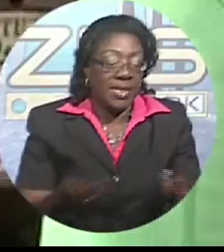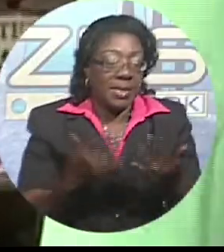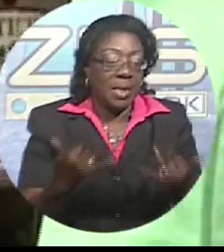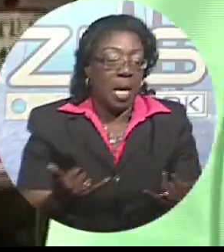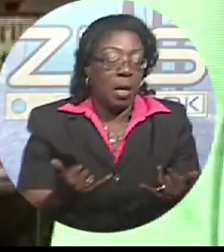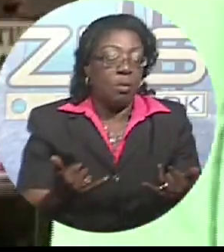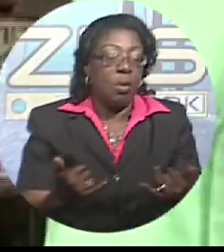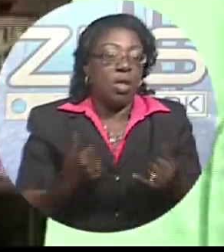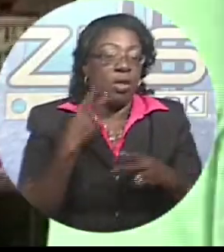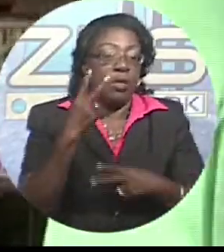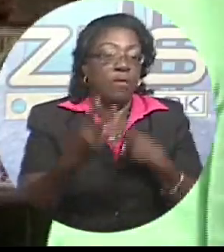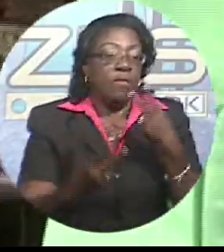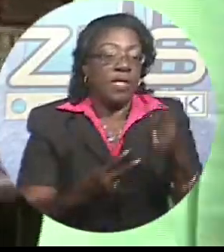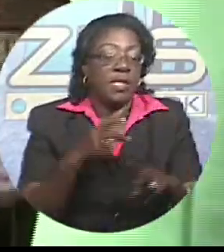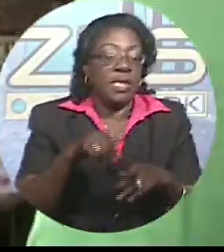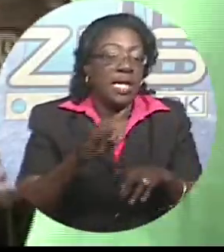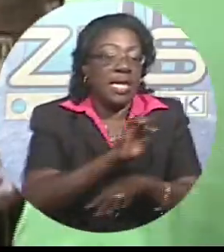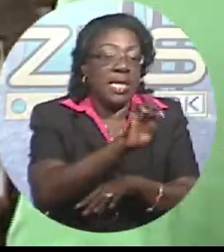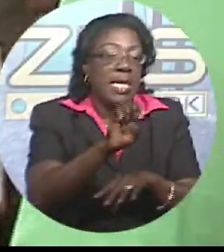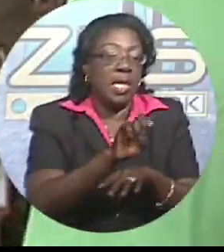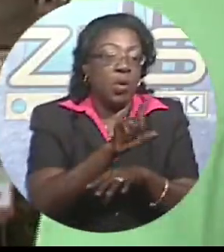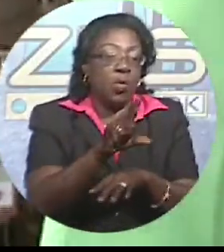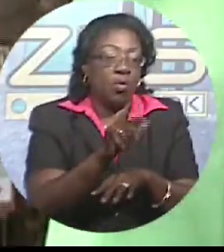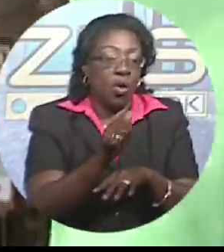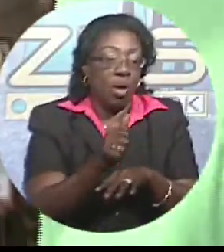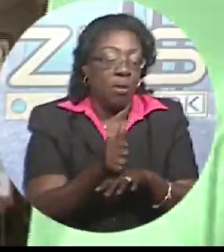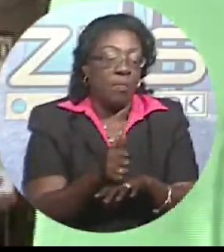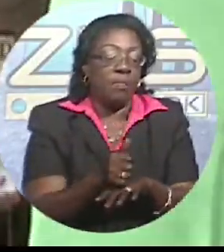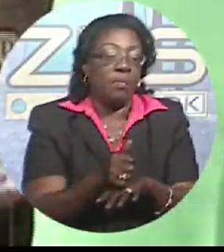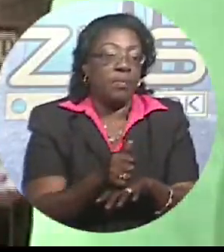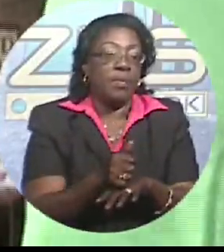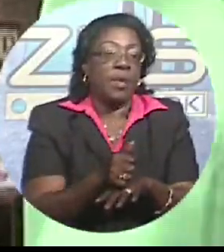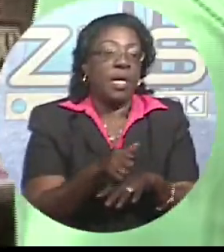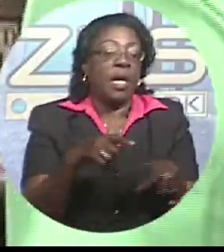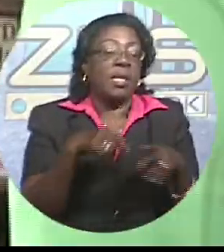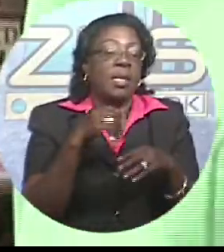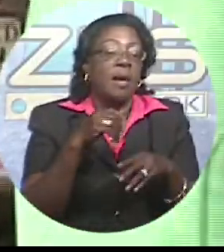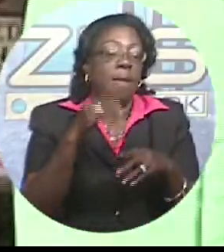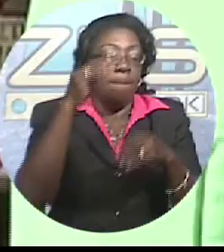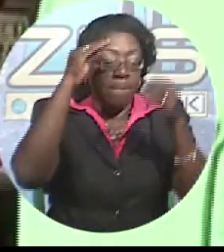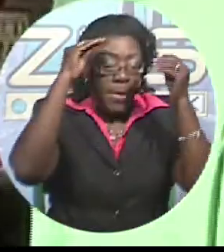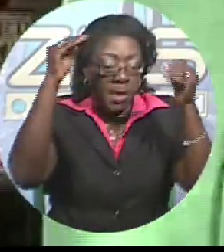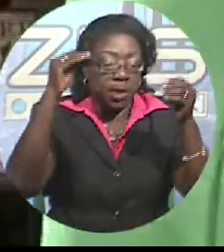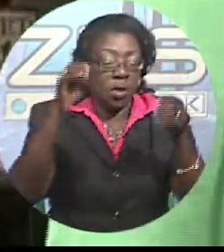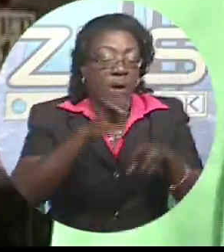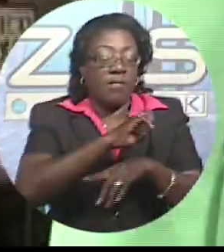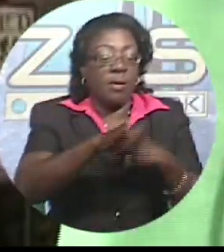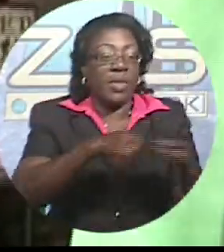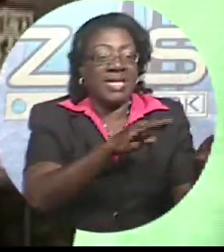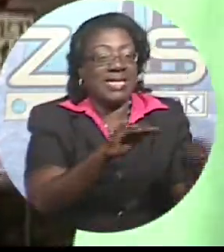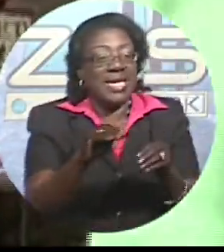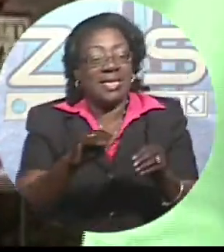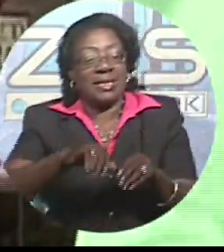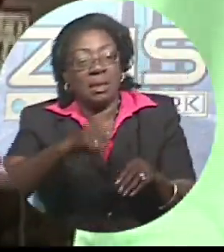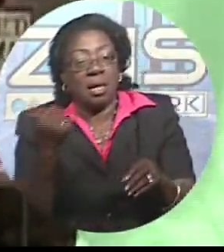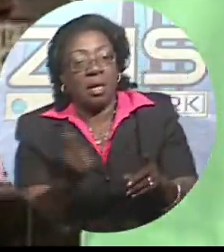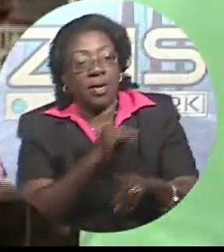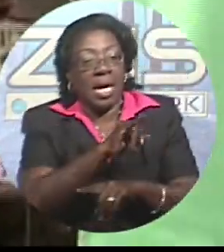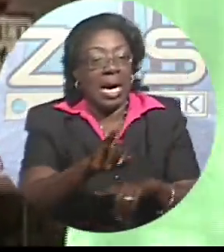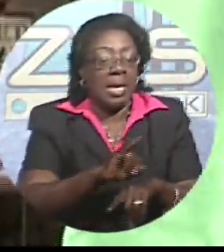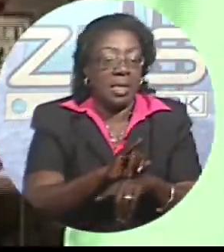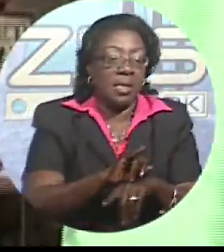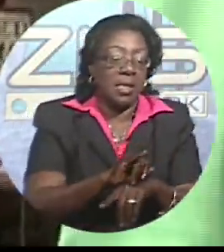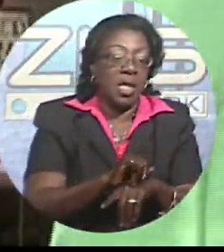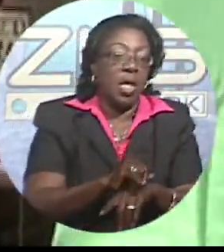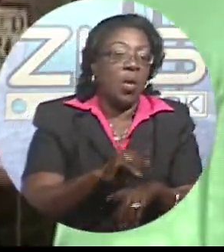to do is make sure that this model, as the PM referenced and the Minister of Environment, that we could take this to other islands, because we cannot be